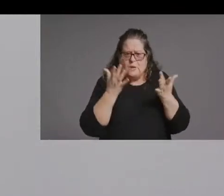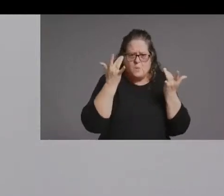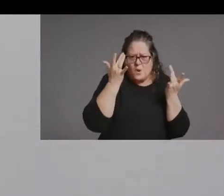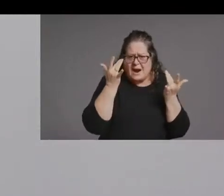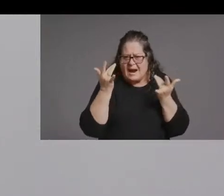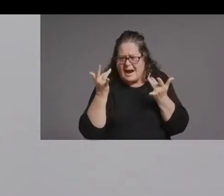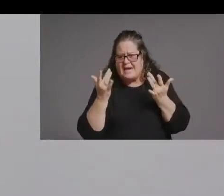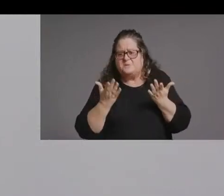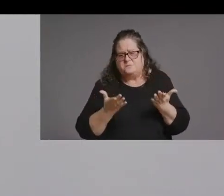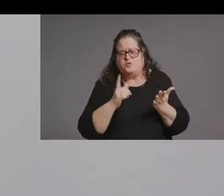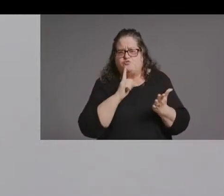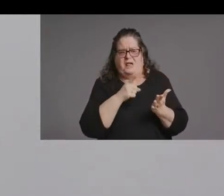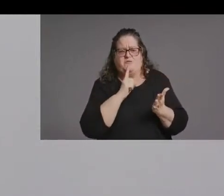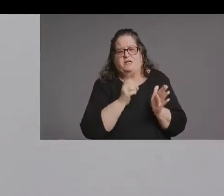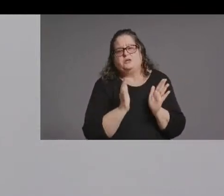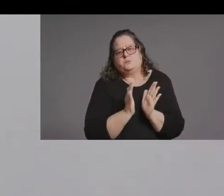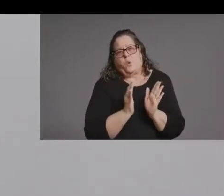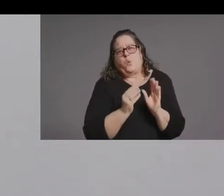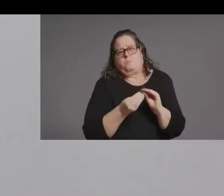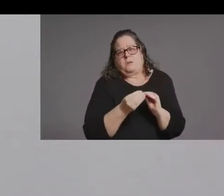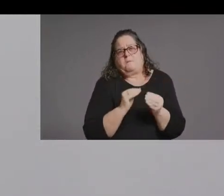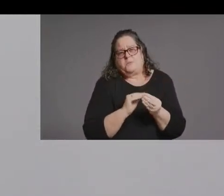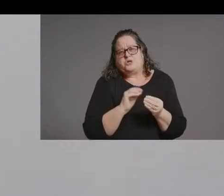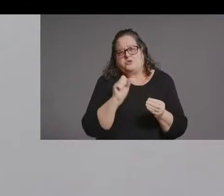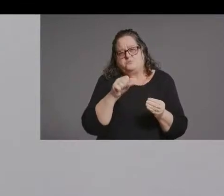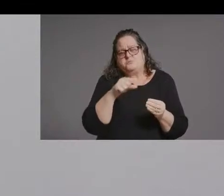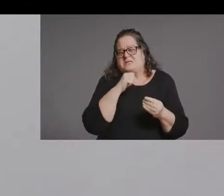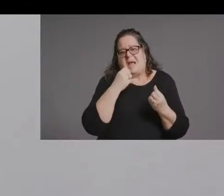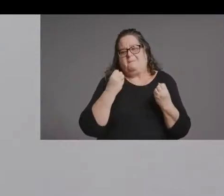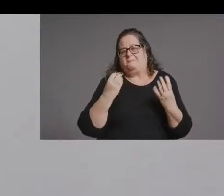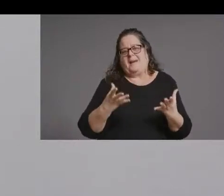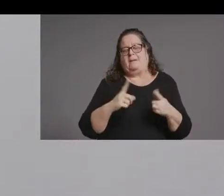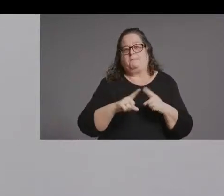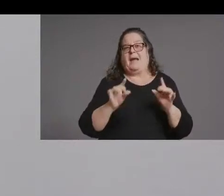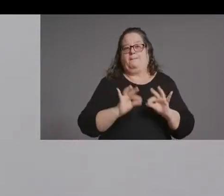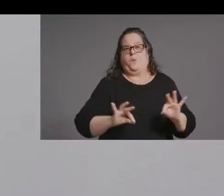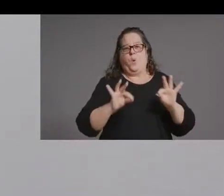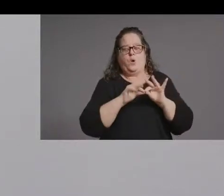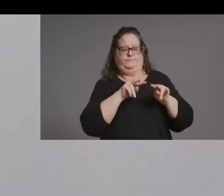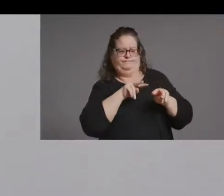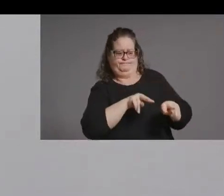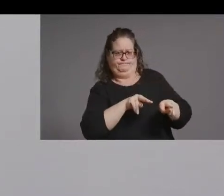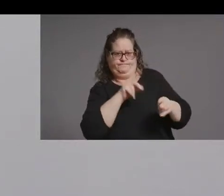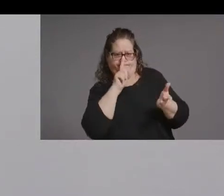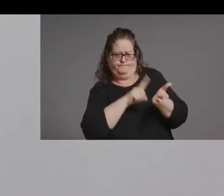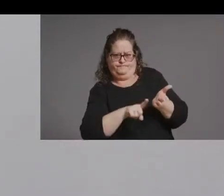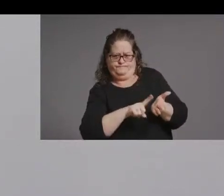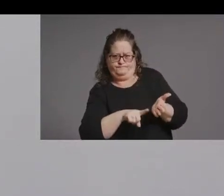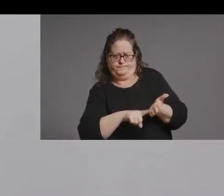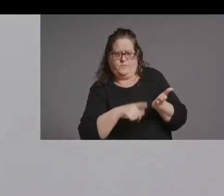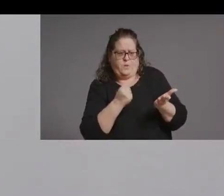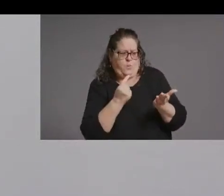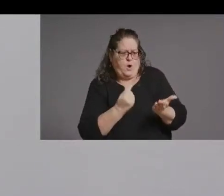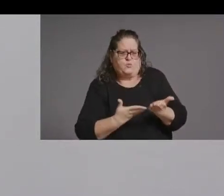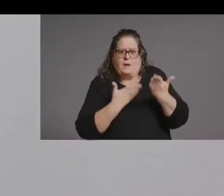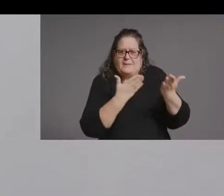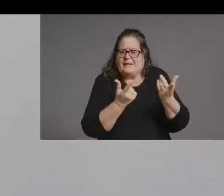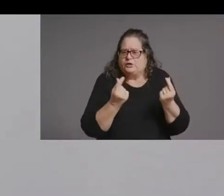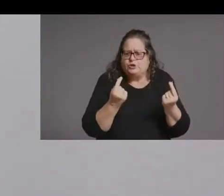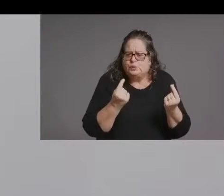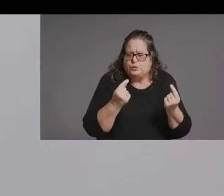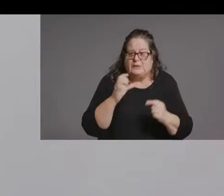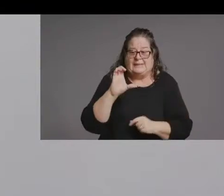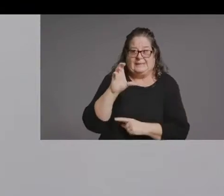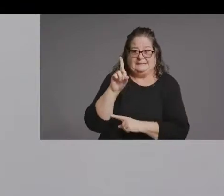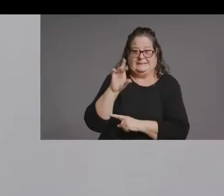And so really to make some good recommendations, because they understand that this is an important tool in our battle against